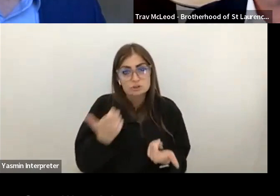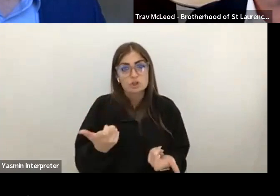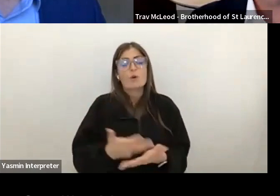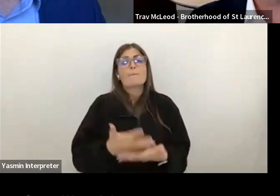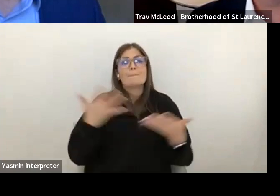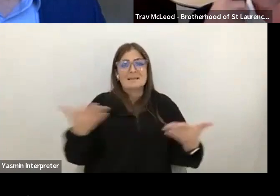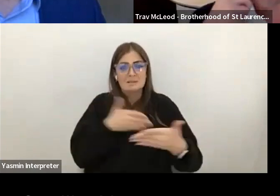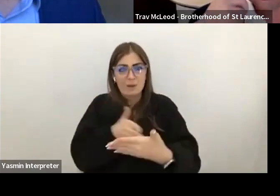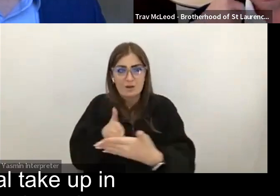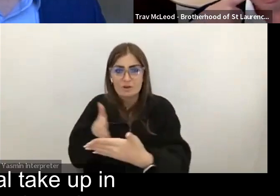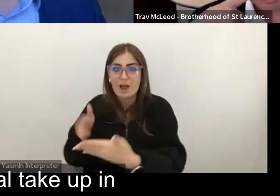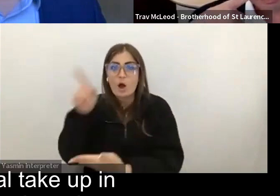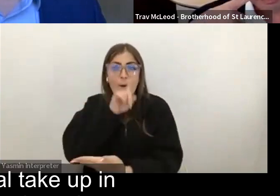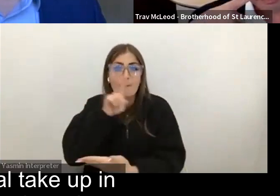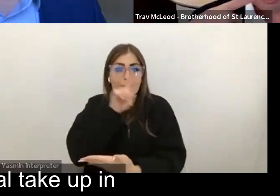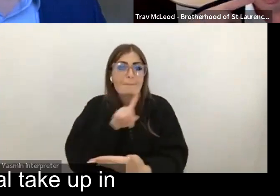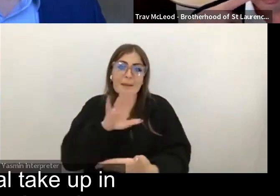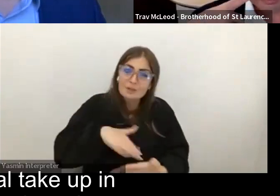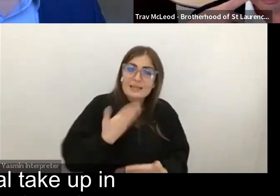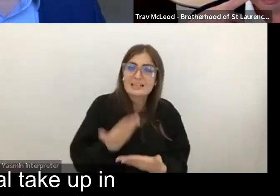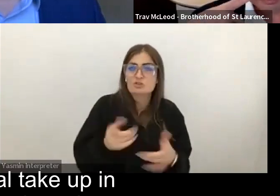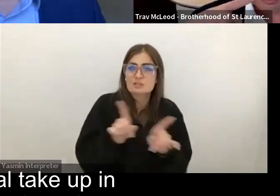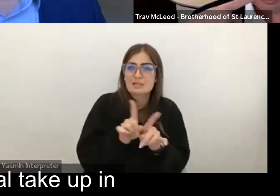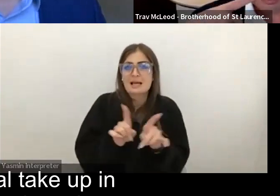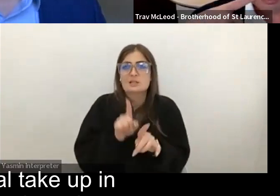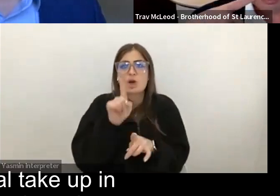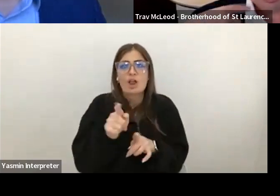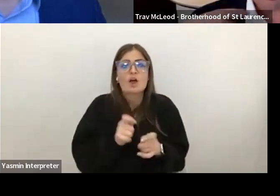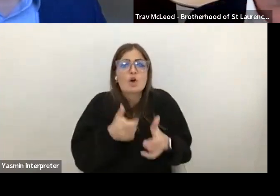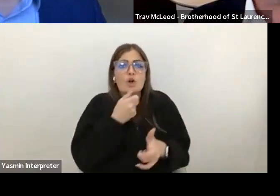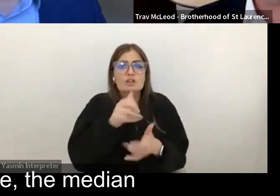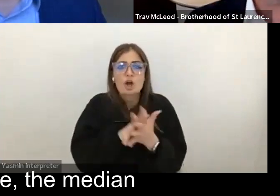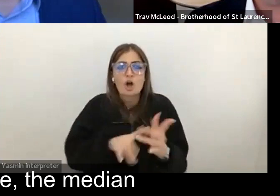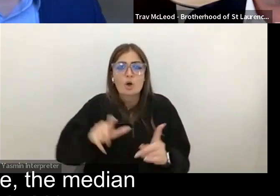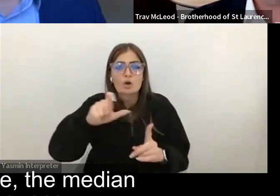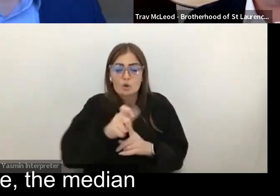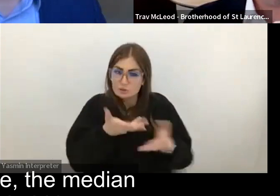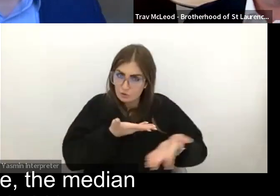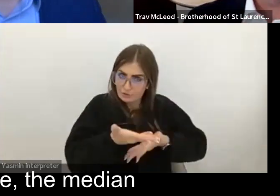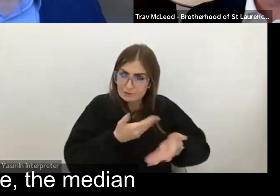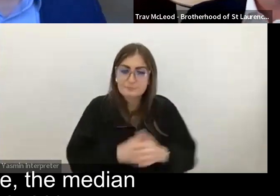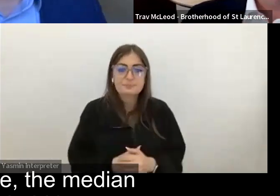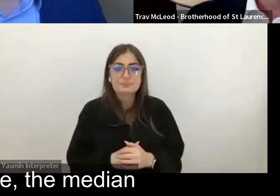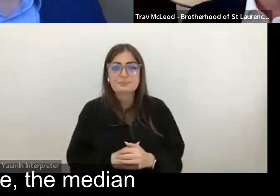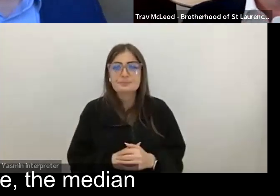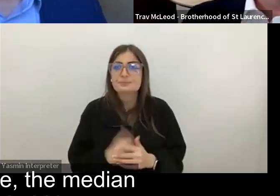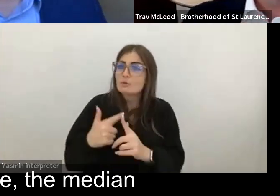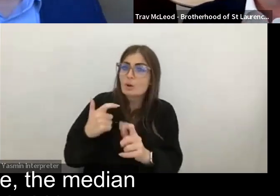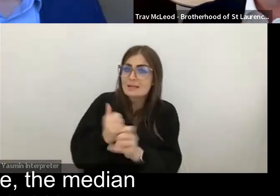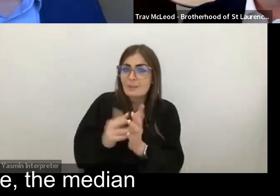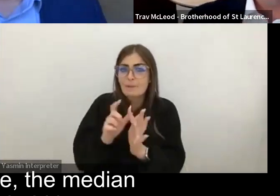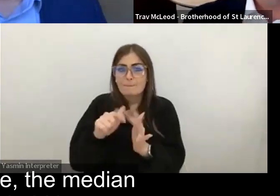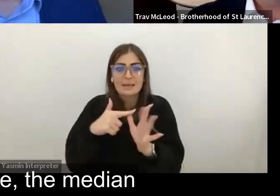to families' interest and potential take-up in early childhood services. As an example, the median